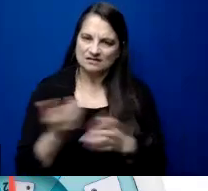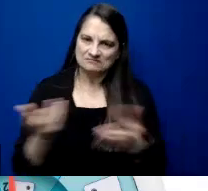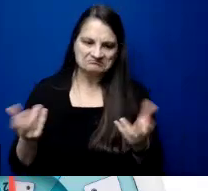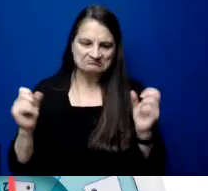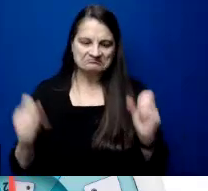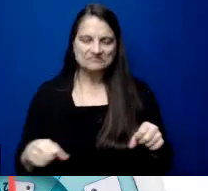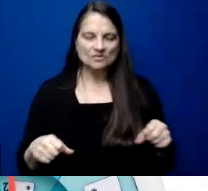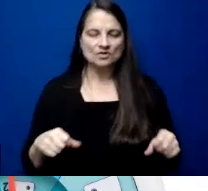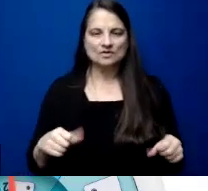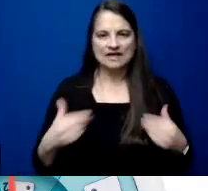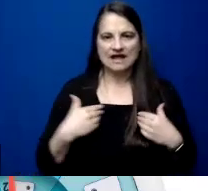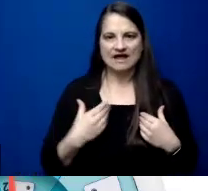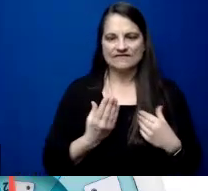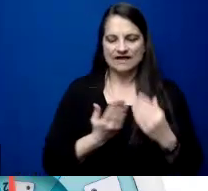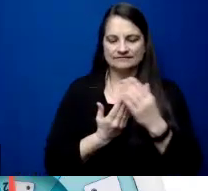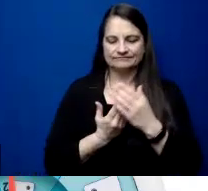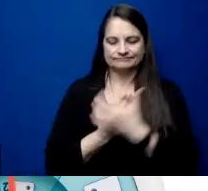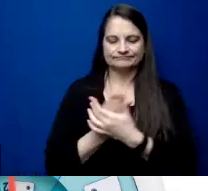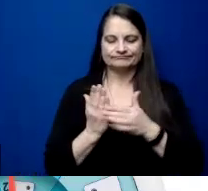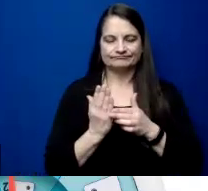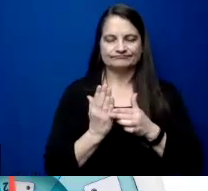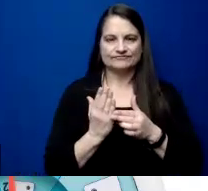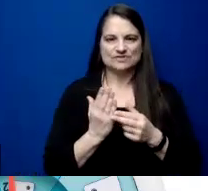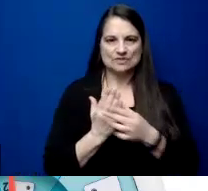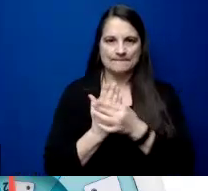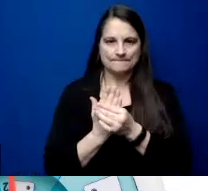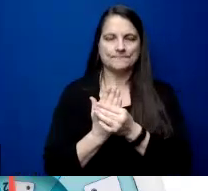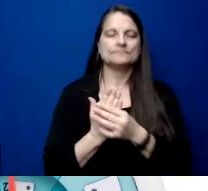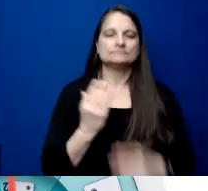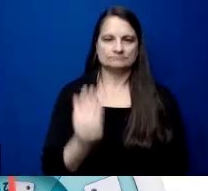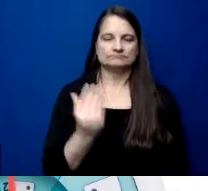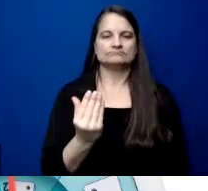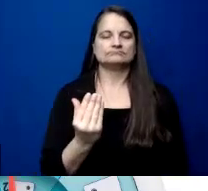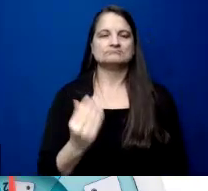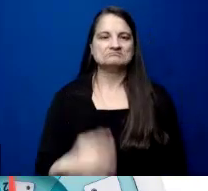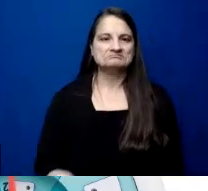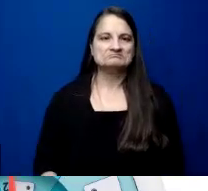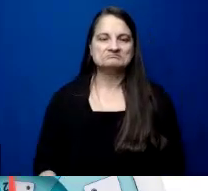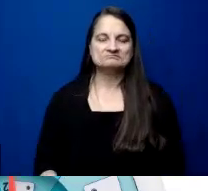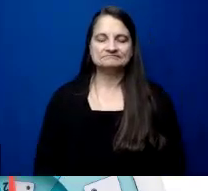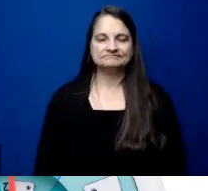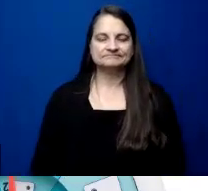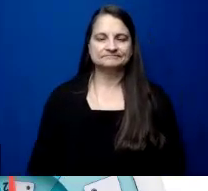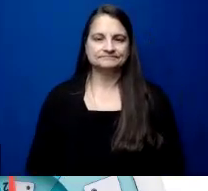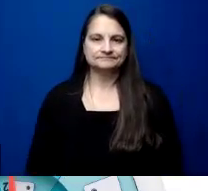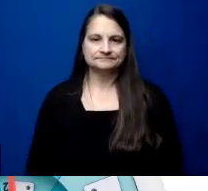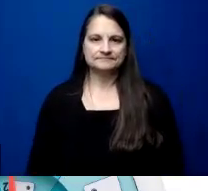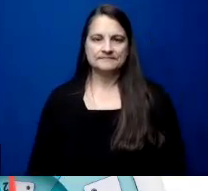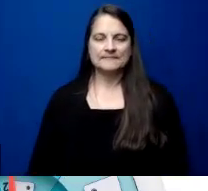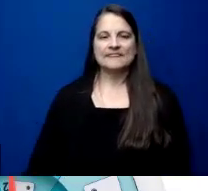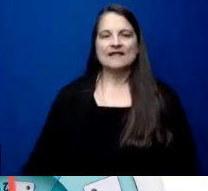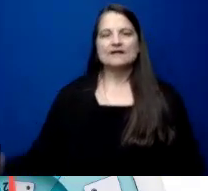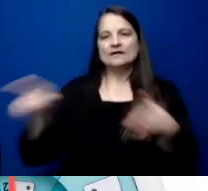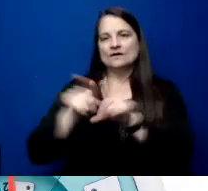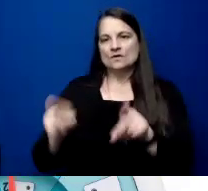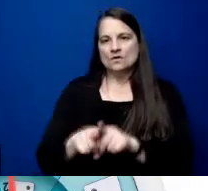you can have that strap on there that helps secure it on your hand. And there are also different options